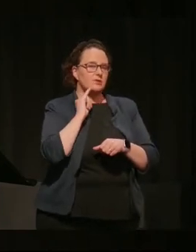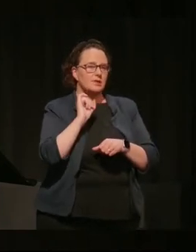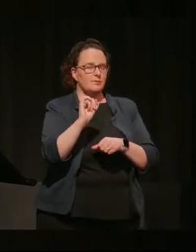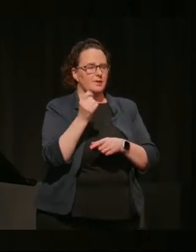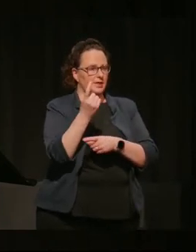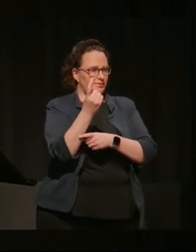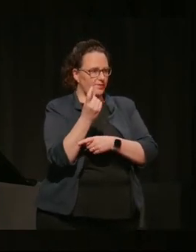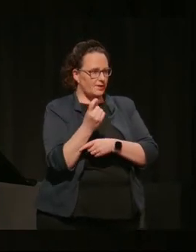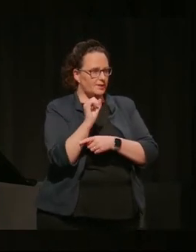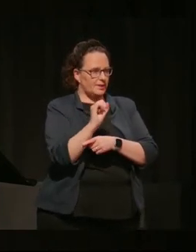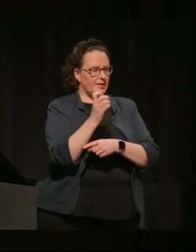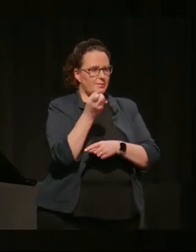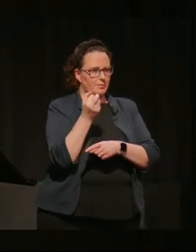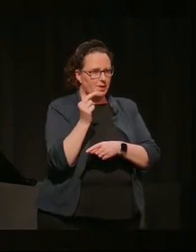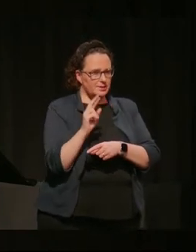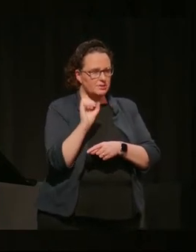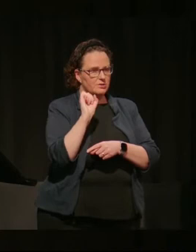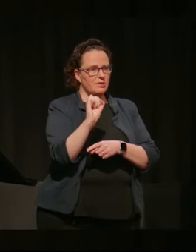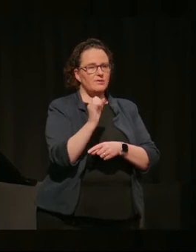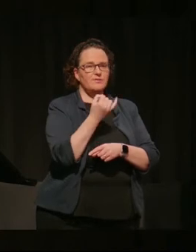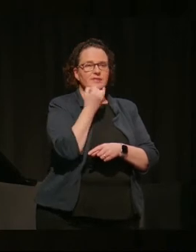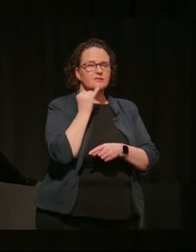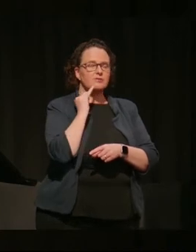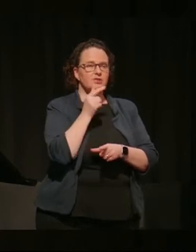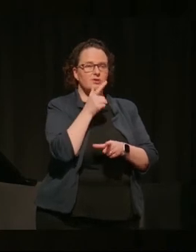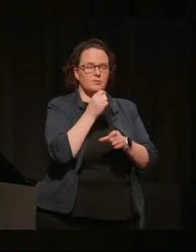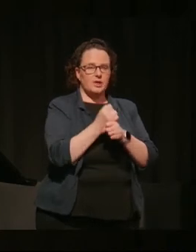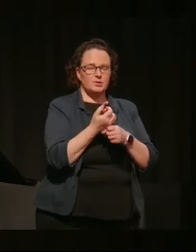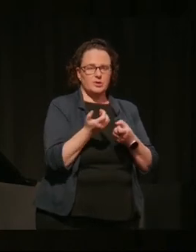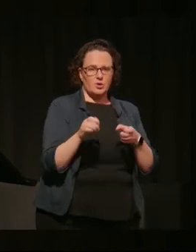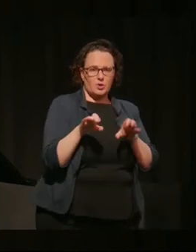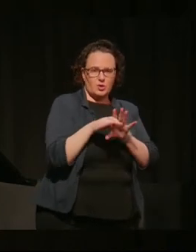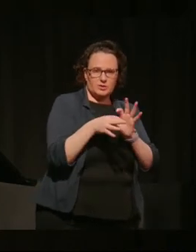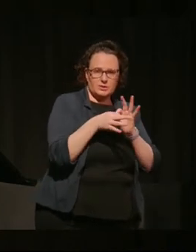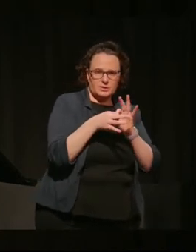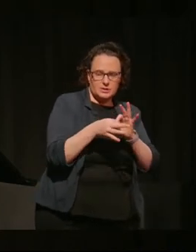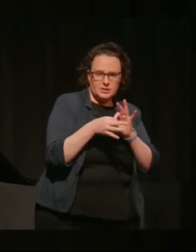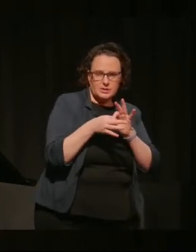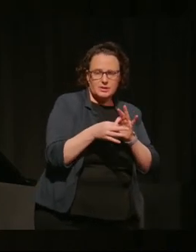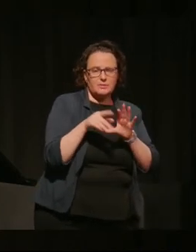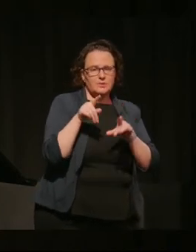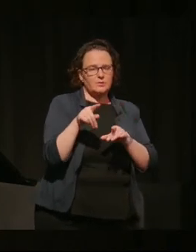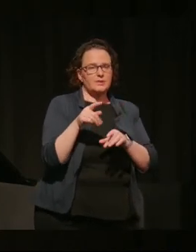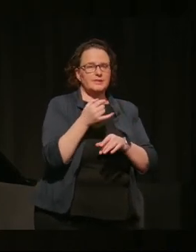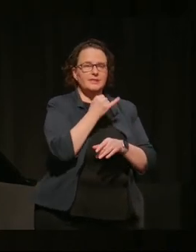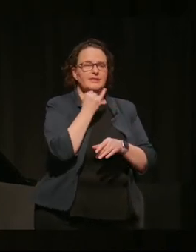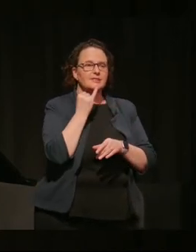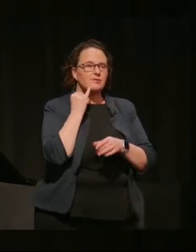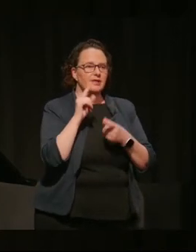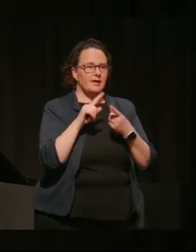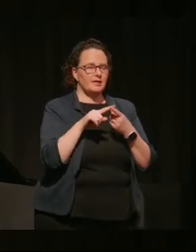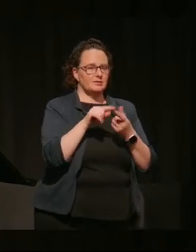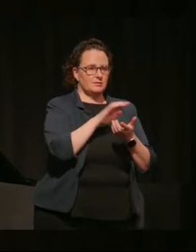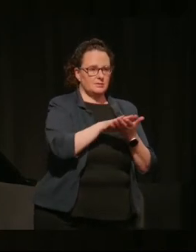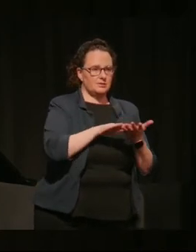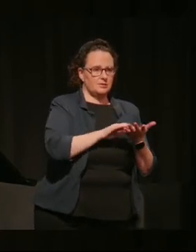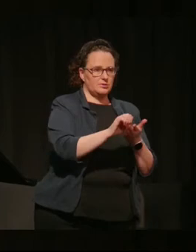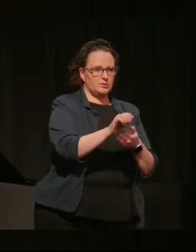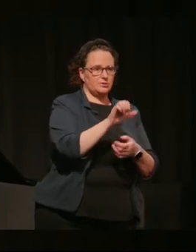Liron Bar-Sadeh, to tell us about the close connection between Israel and the Shoah.